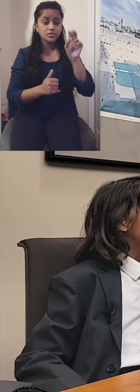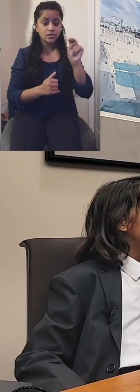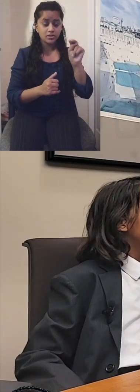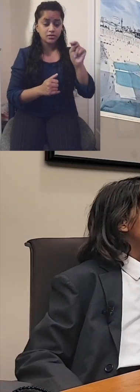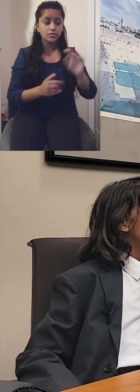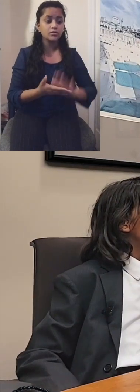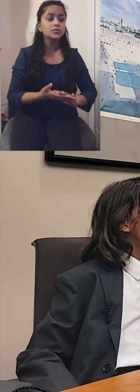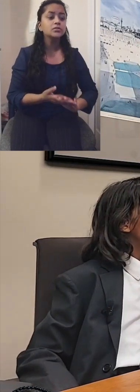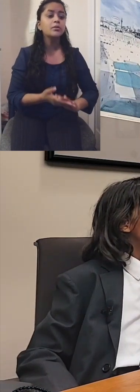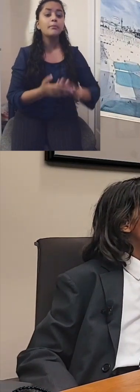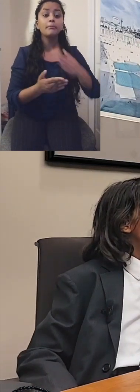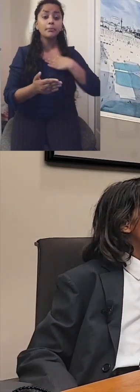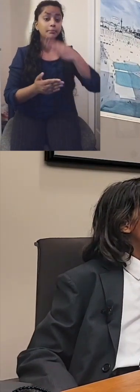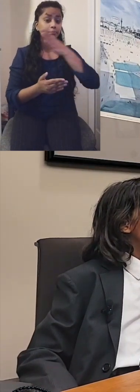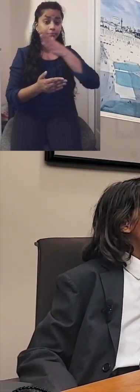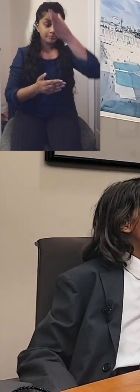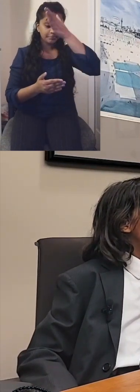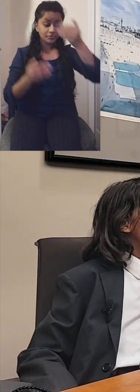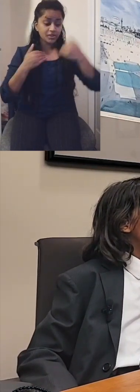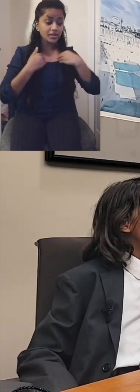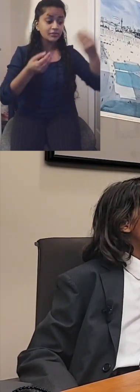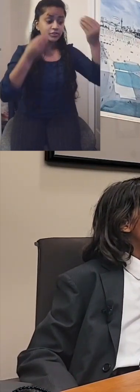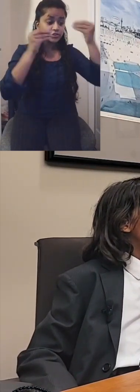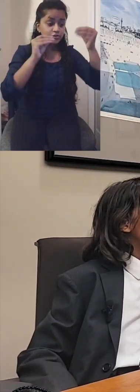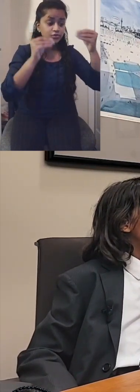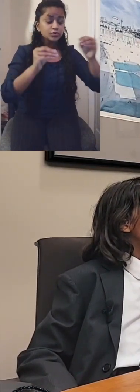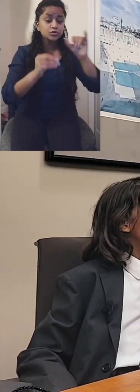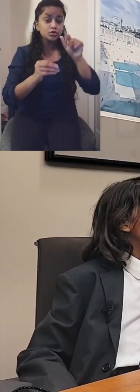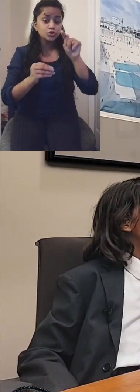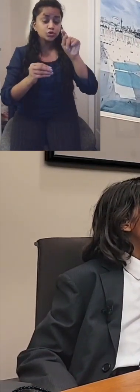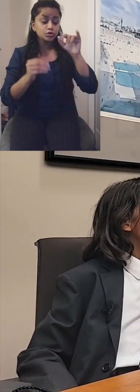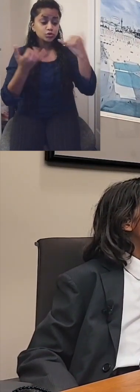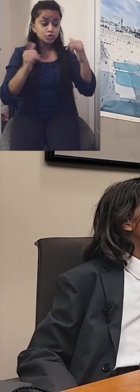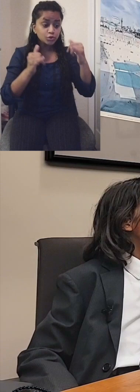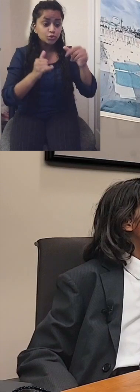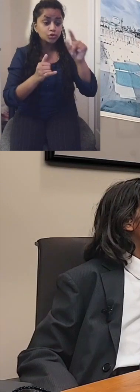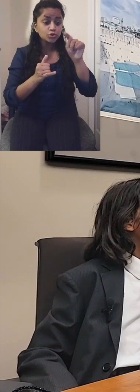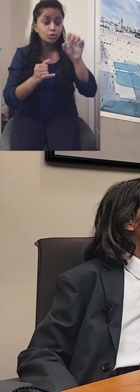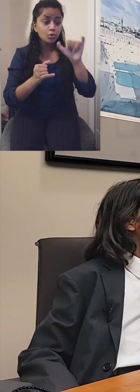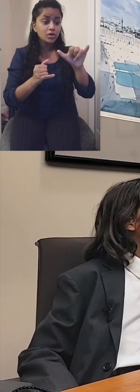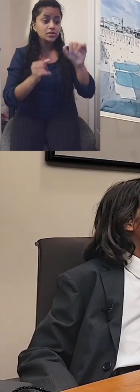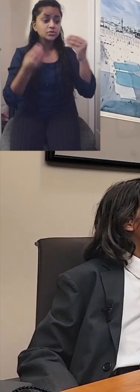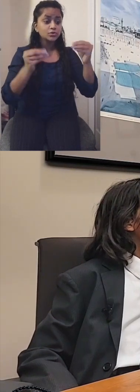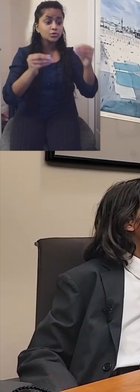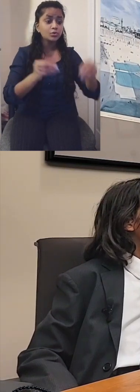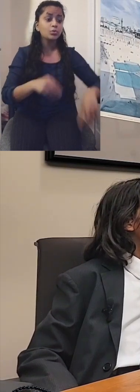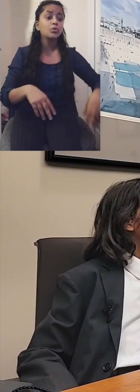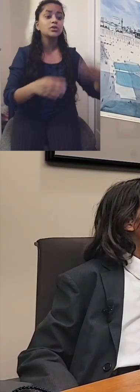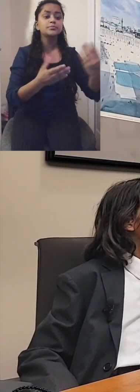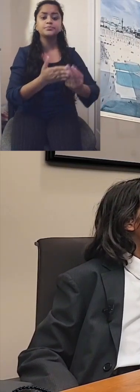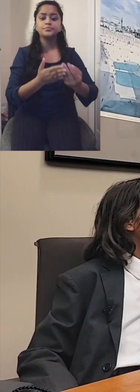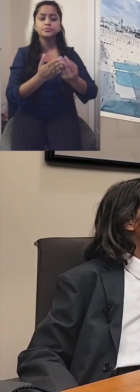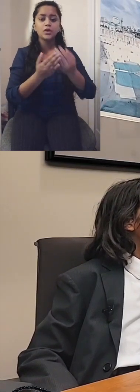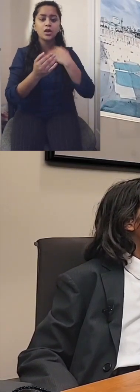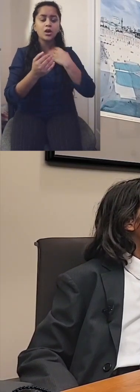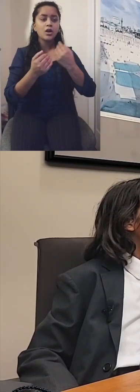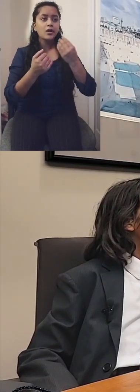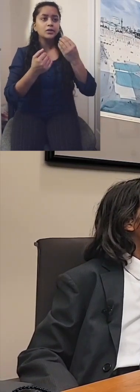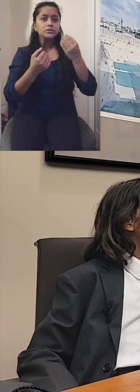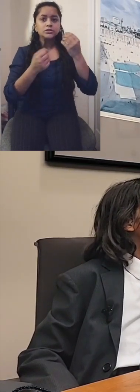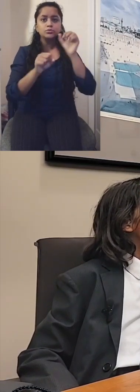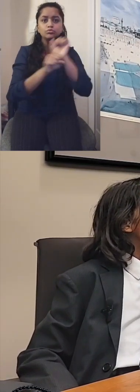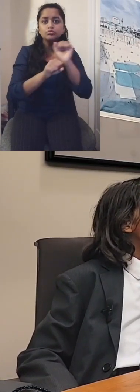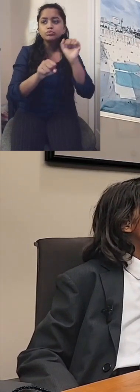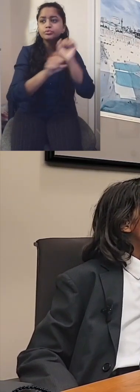up. I was often working in the toy shop, putting things on the shelves, displaying things on the windows, and at Christmas it was particularly